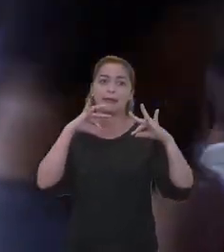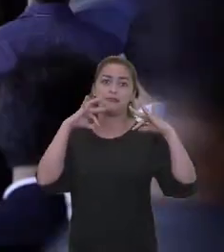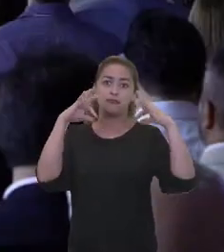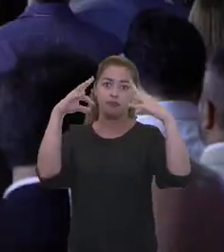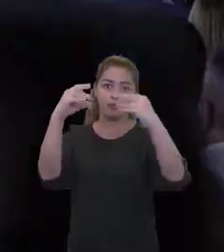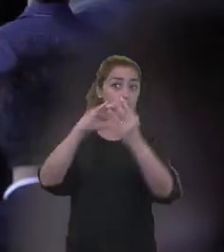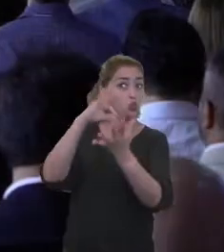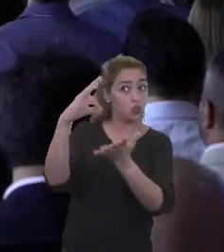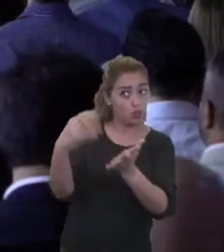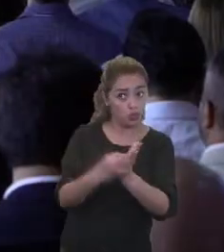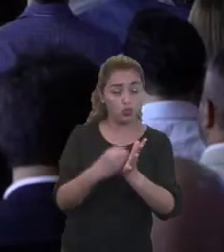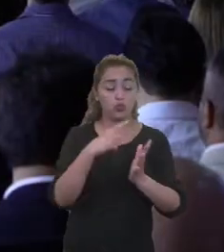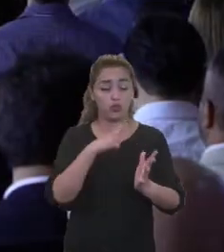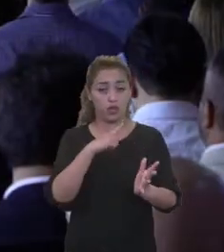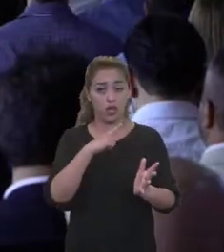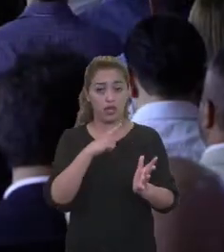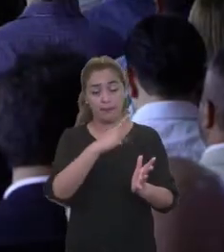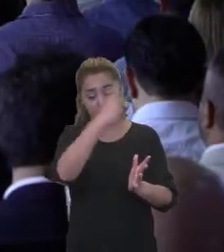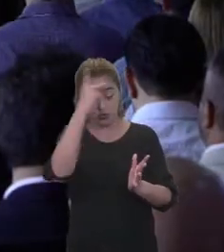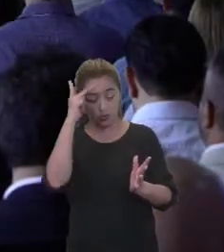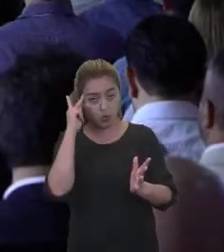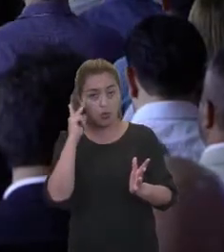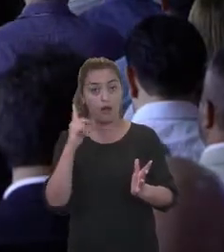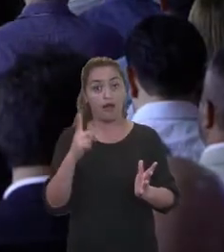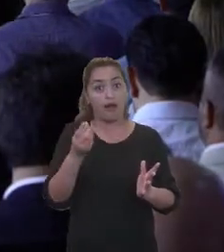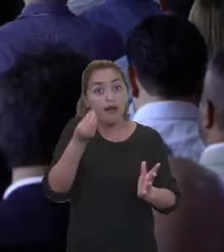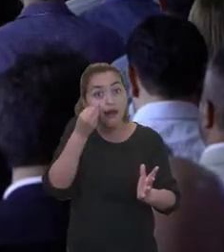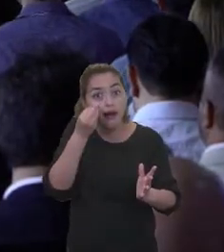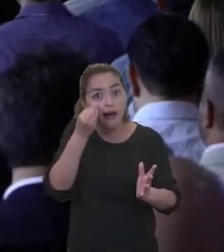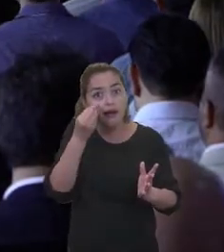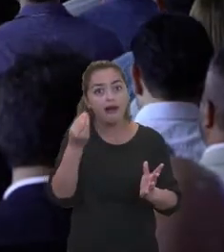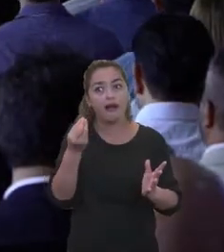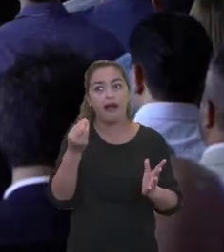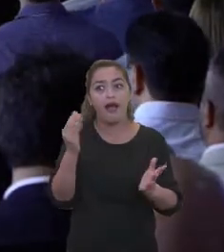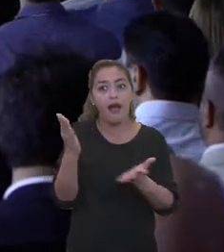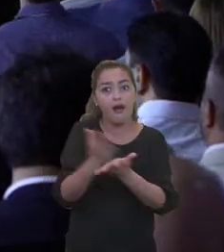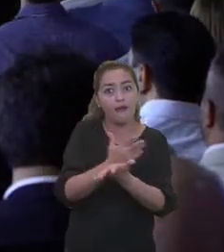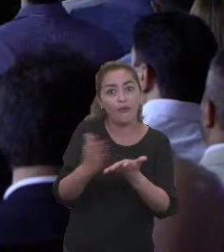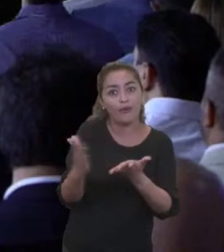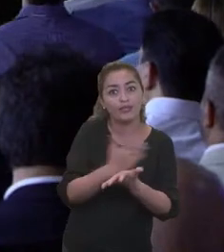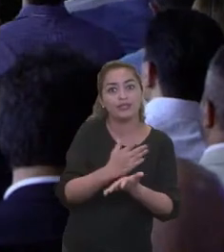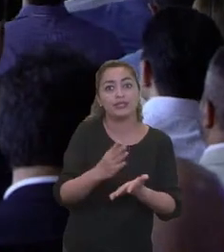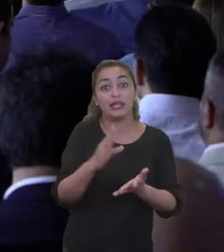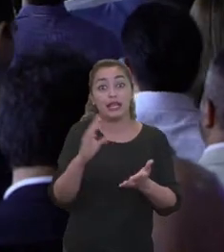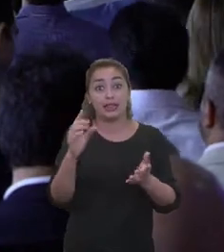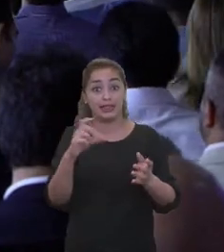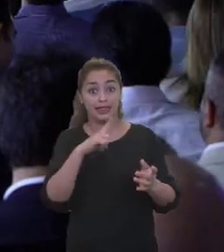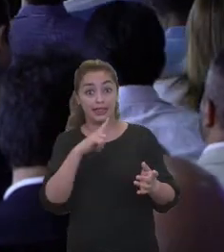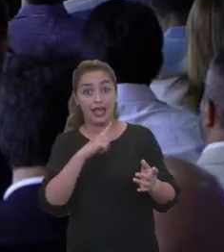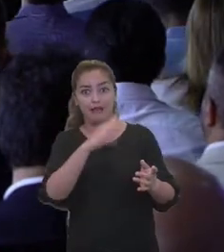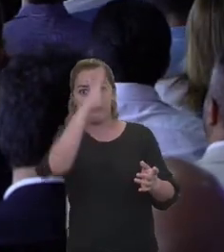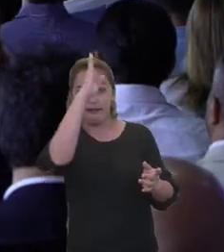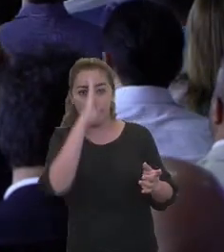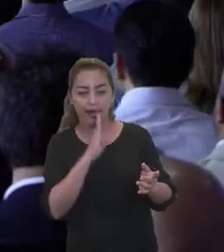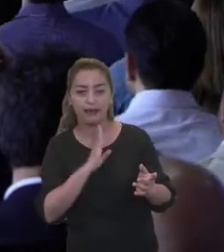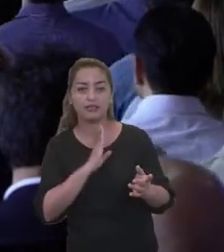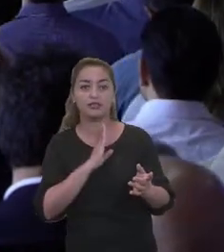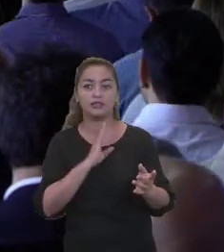Entertainment, Netflix, up until Prime Video, for free to all clients that are